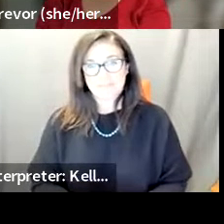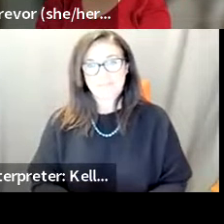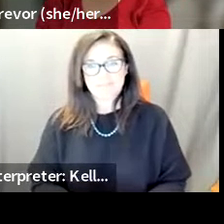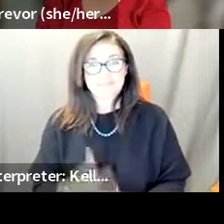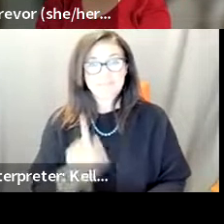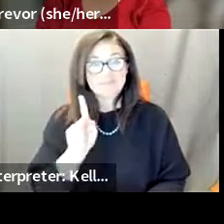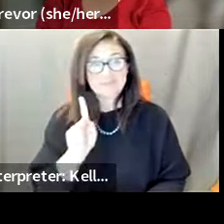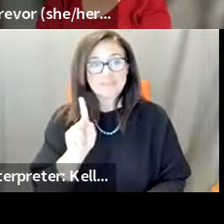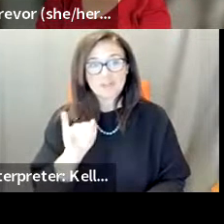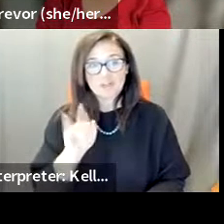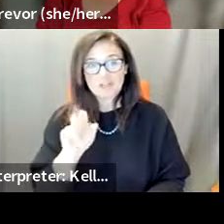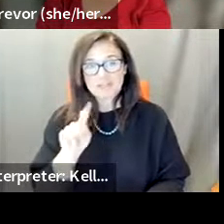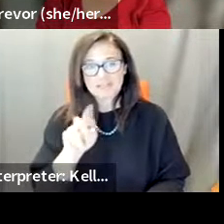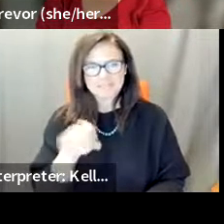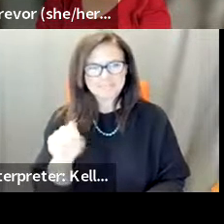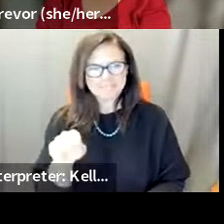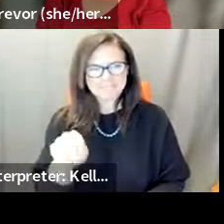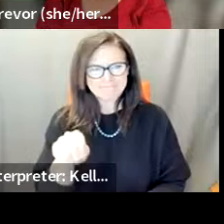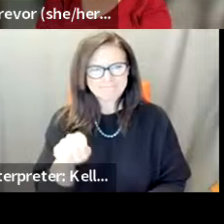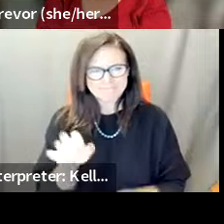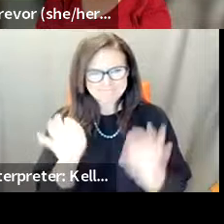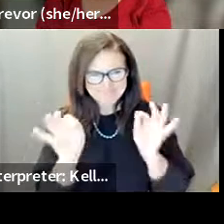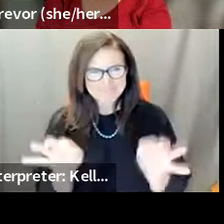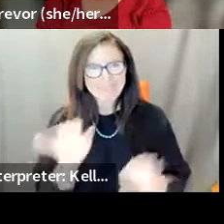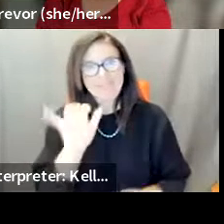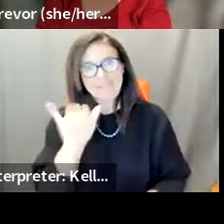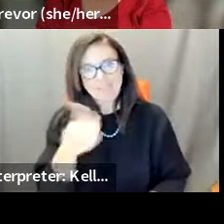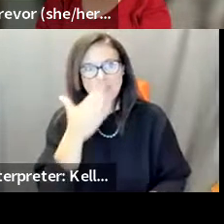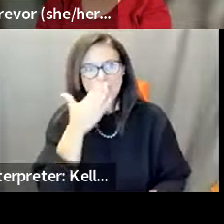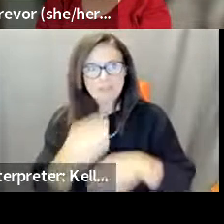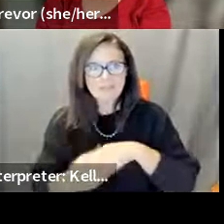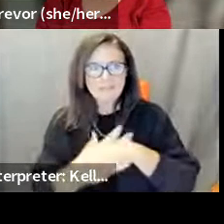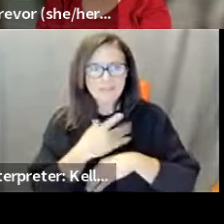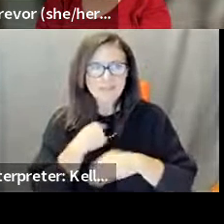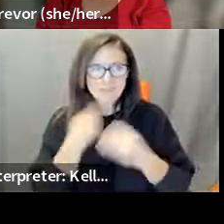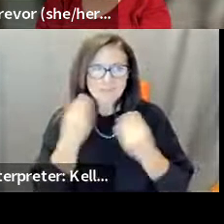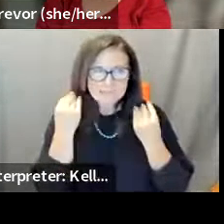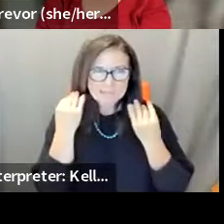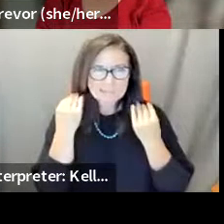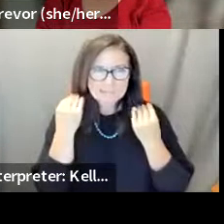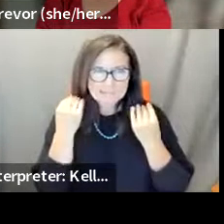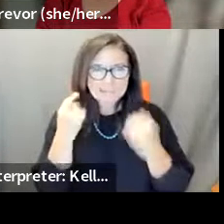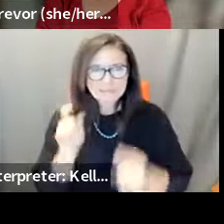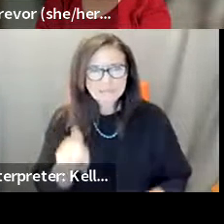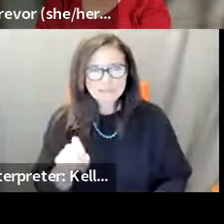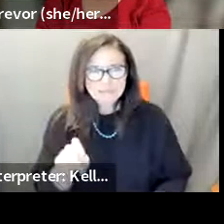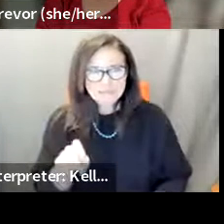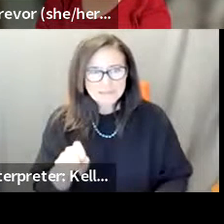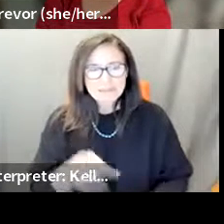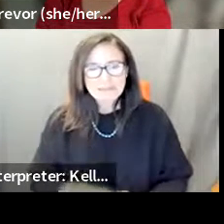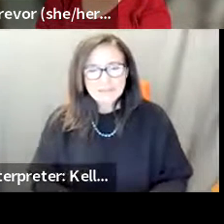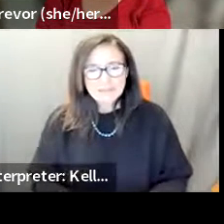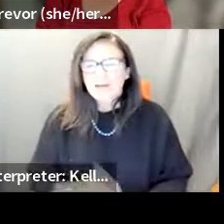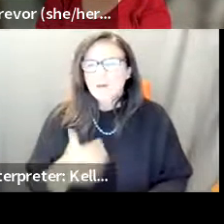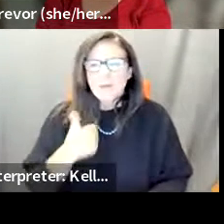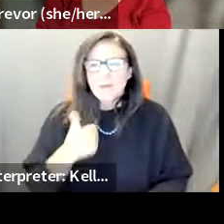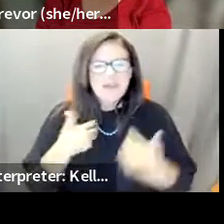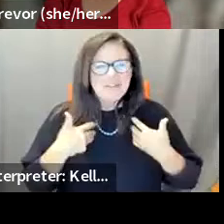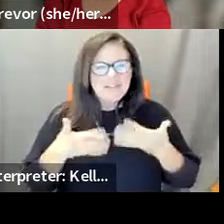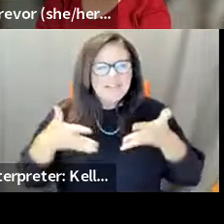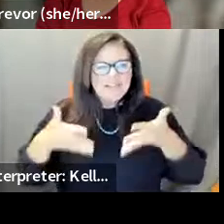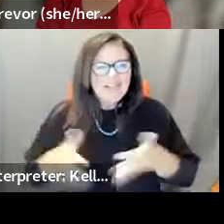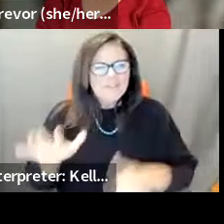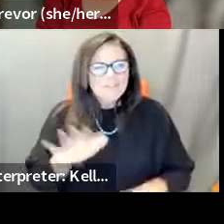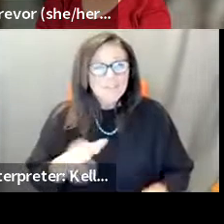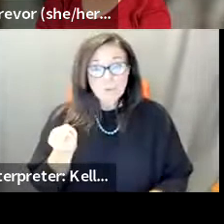Definitely. This is Kirsten. Really great things to think about. We have about 12 minutes left, and I want to